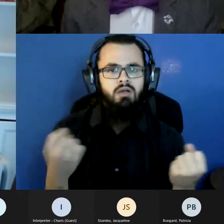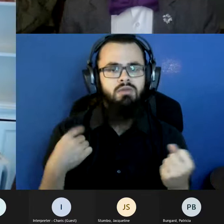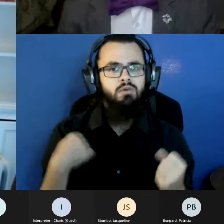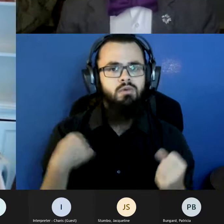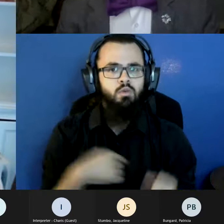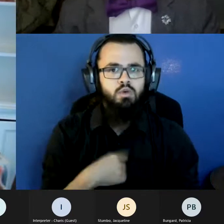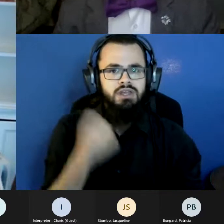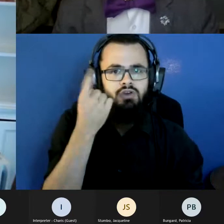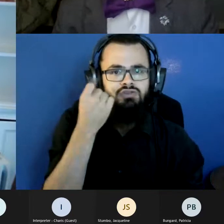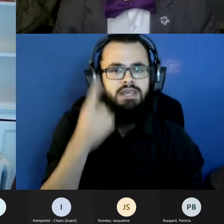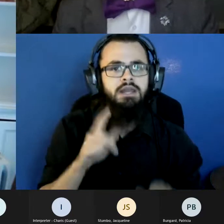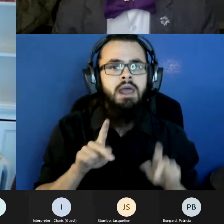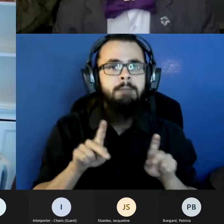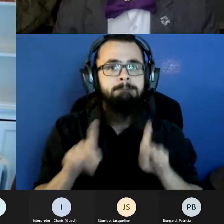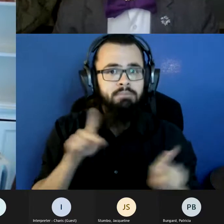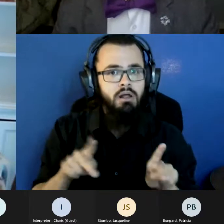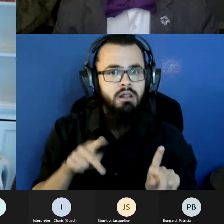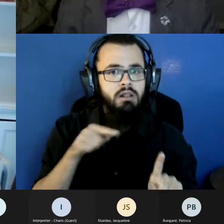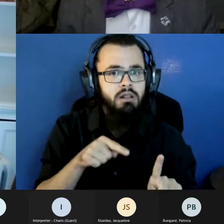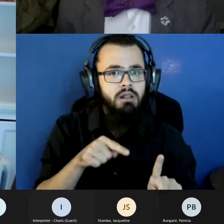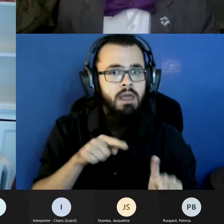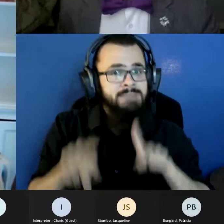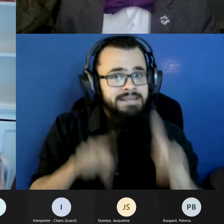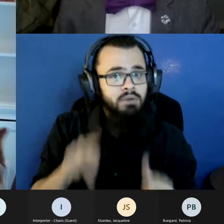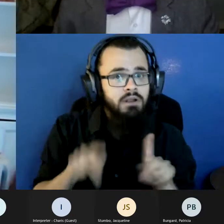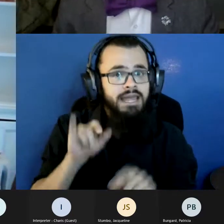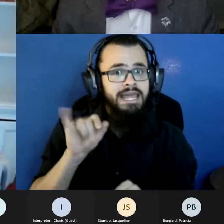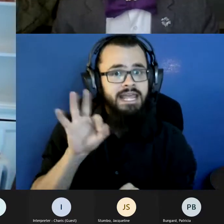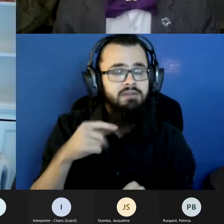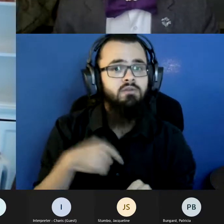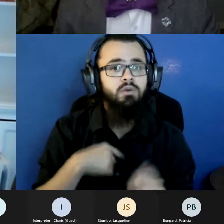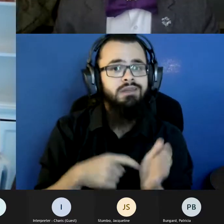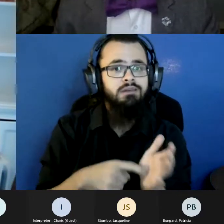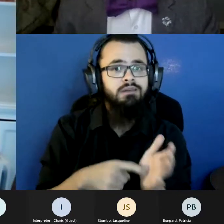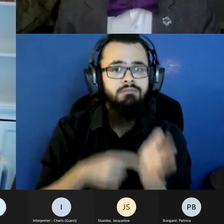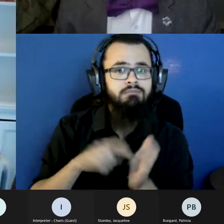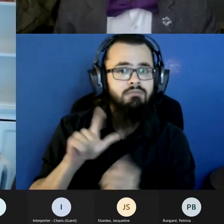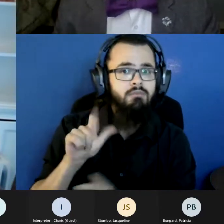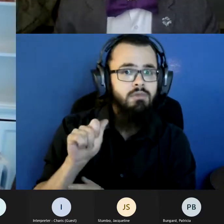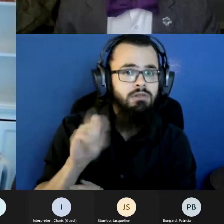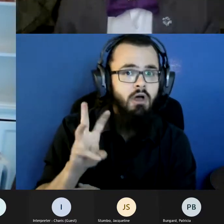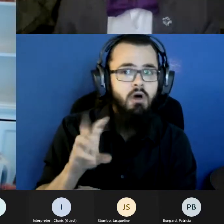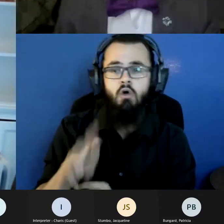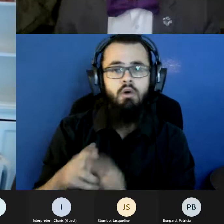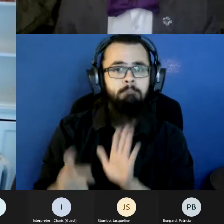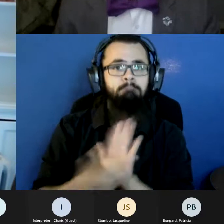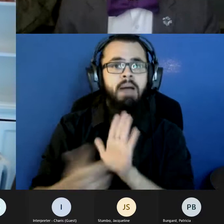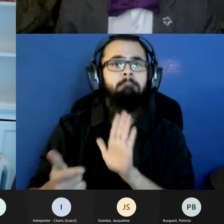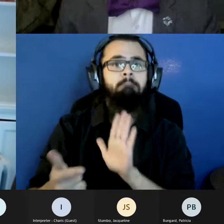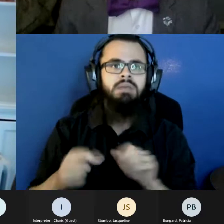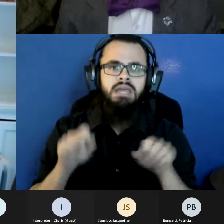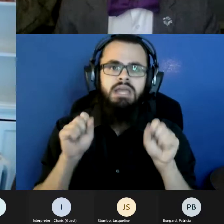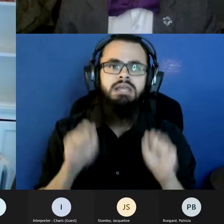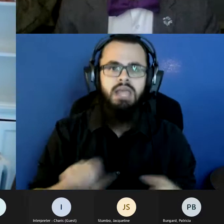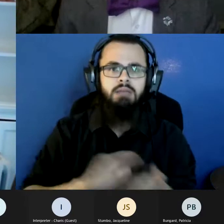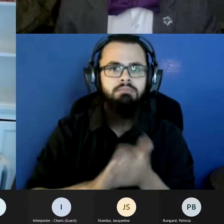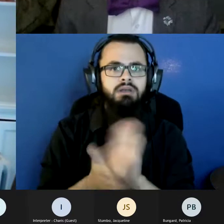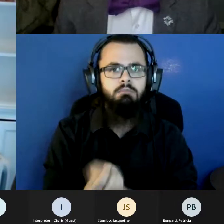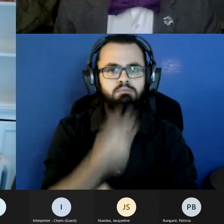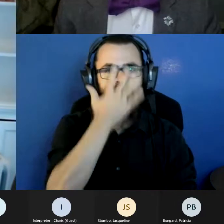or we outlaw things, it can often backfire and actually get less desired results than if we engage with